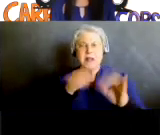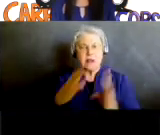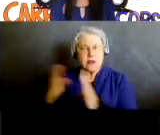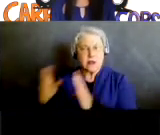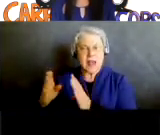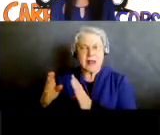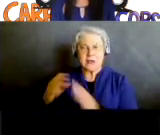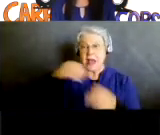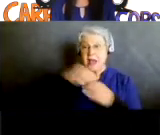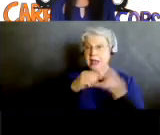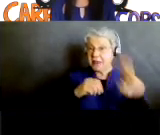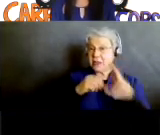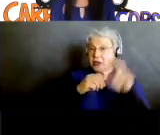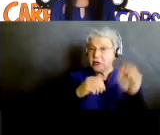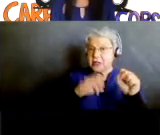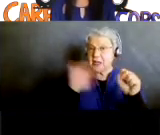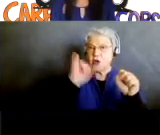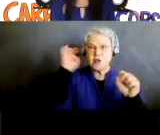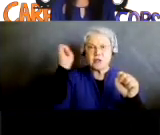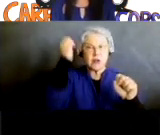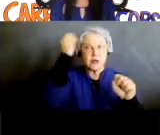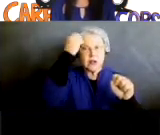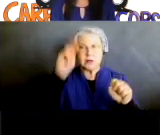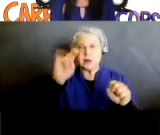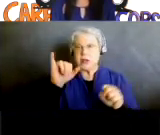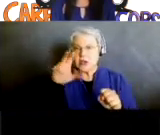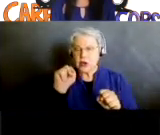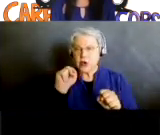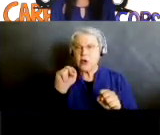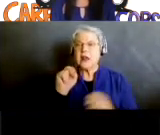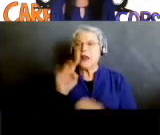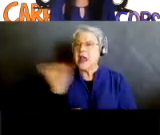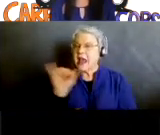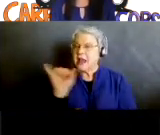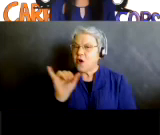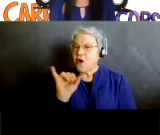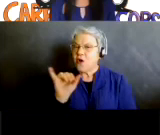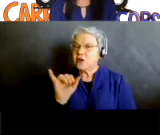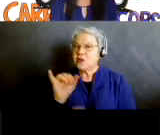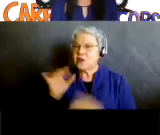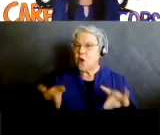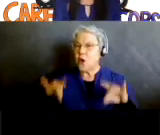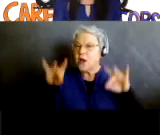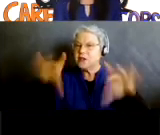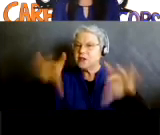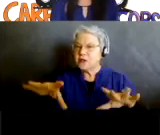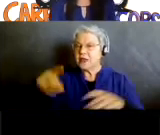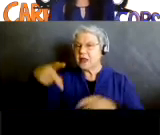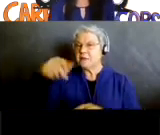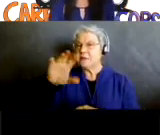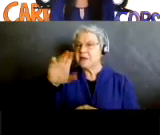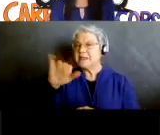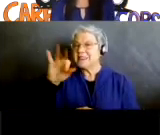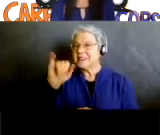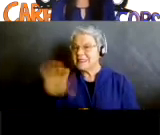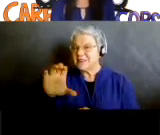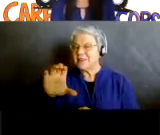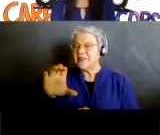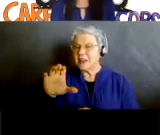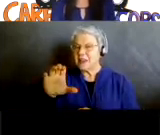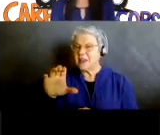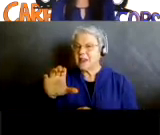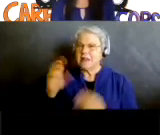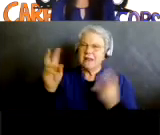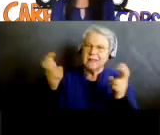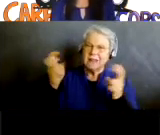the European Union in its interventions in the Mediterranean and by Australia in its Pacific solution that has sent migrants to